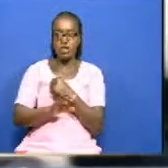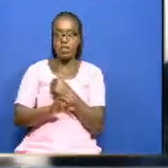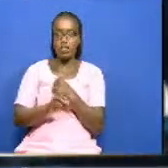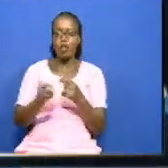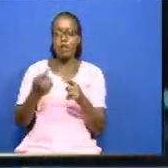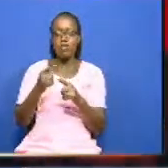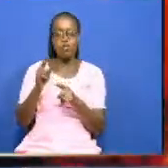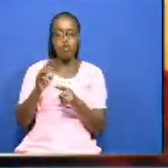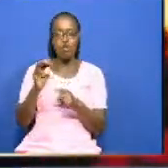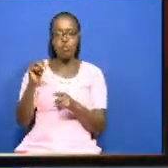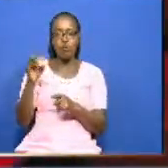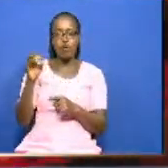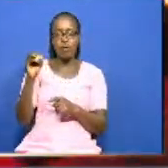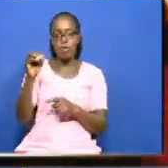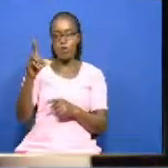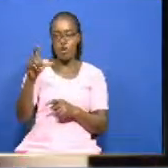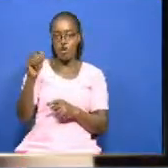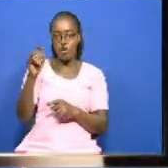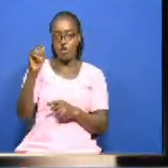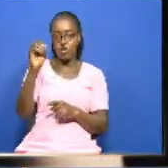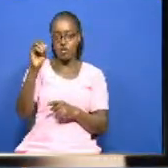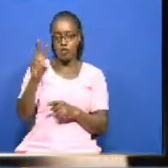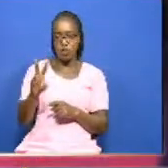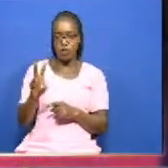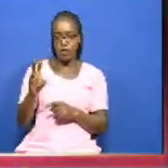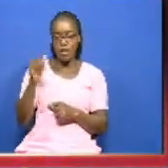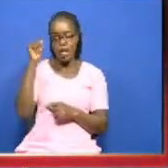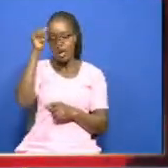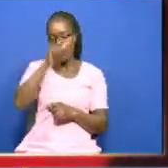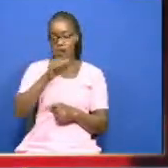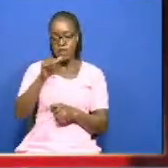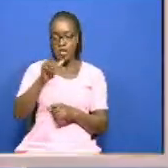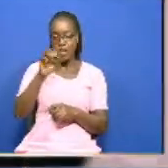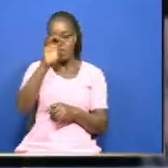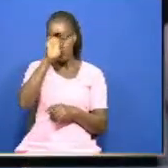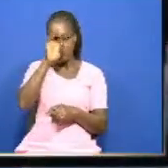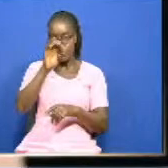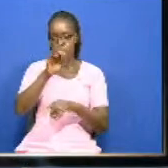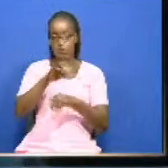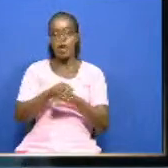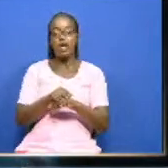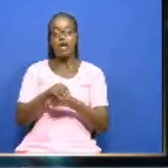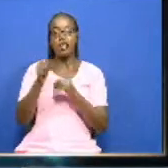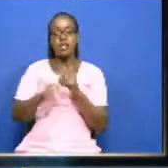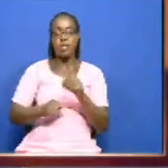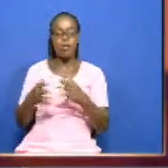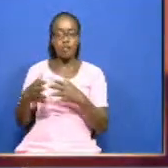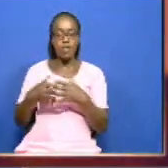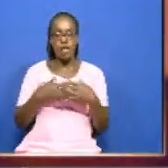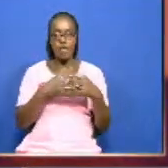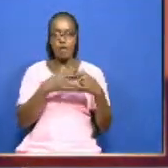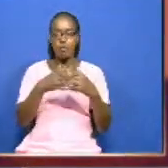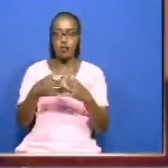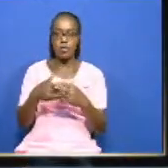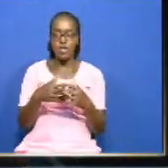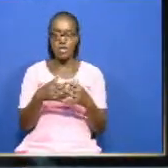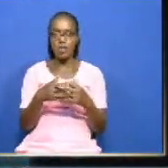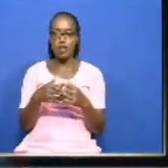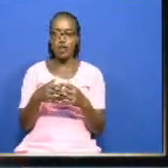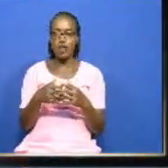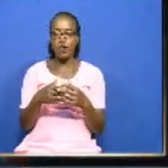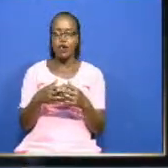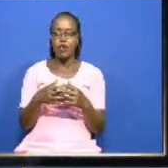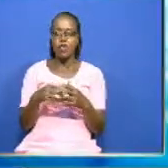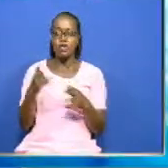Molotov, notably in Africa, Europe, Caribbean, and North and South America. When it launches early Q2